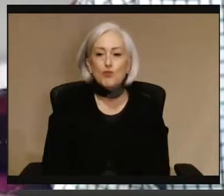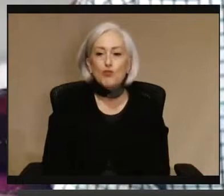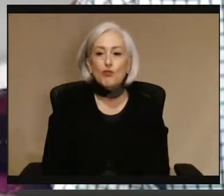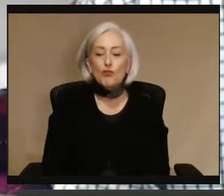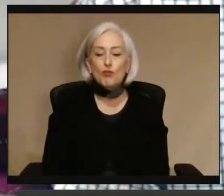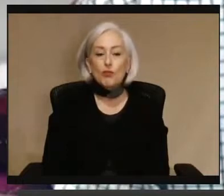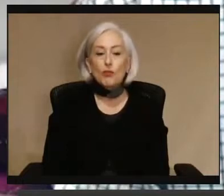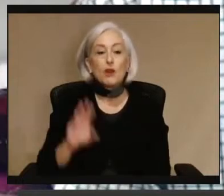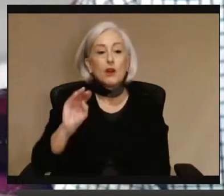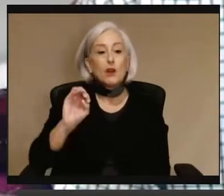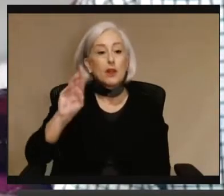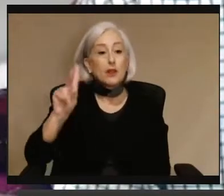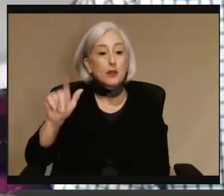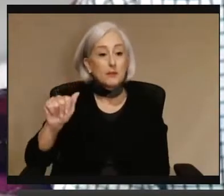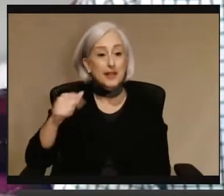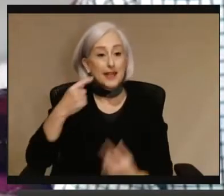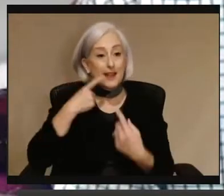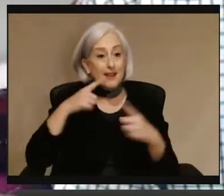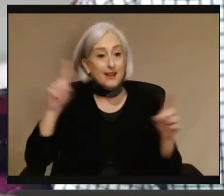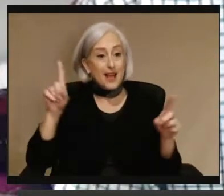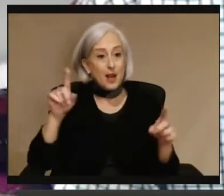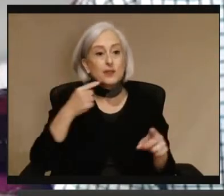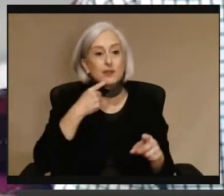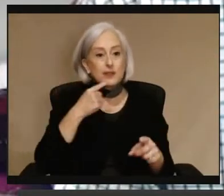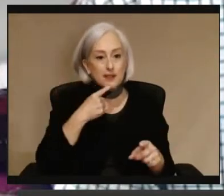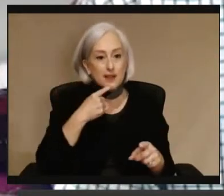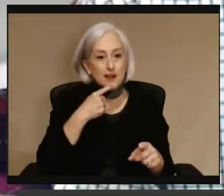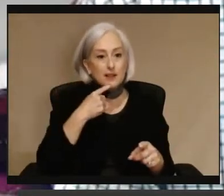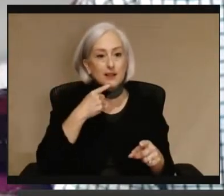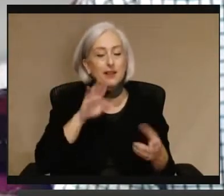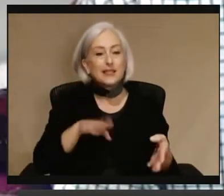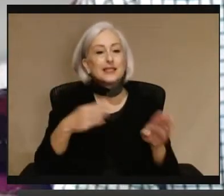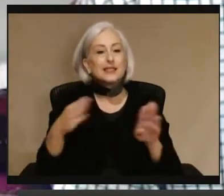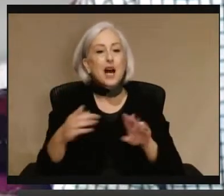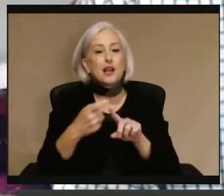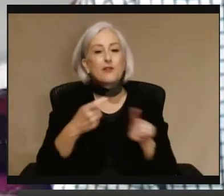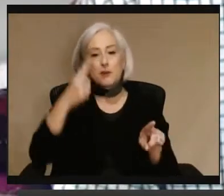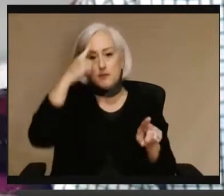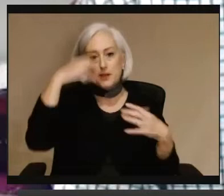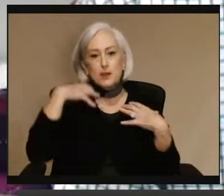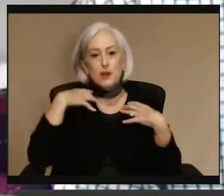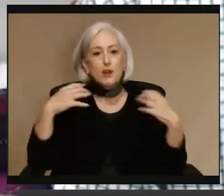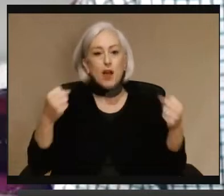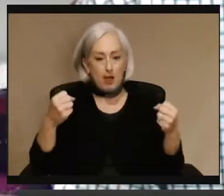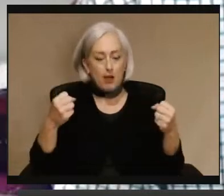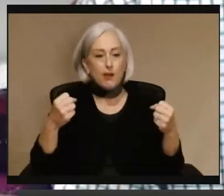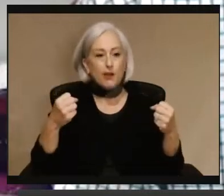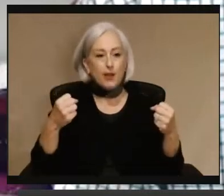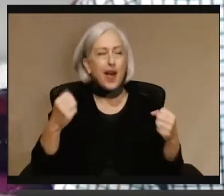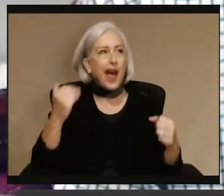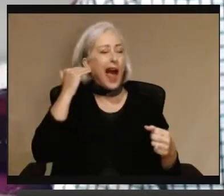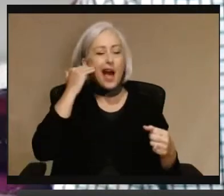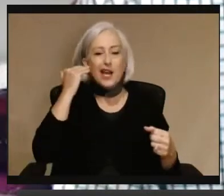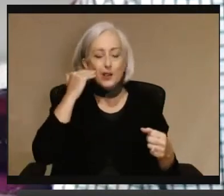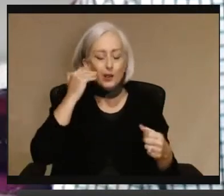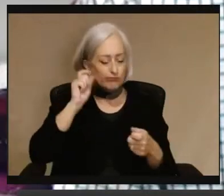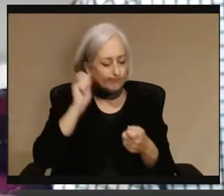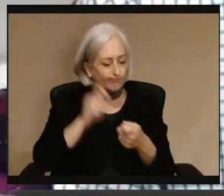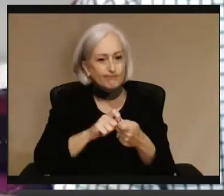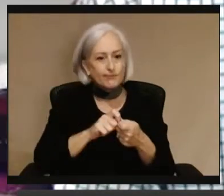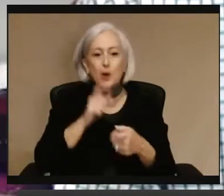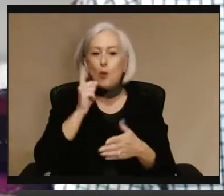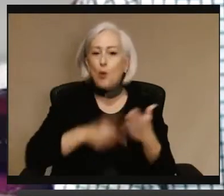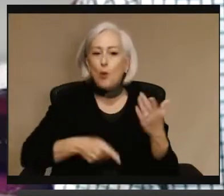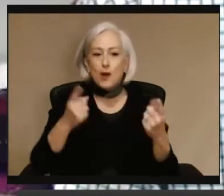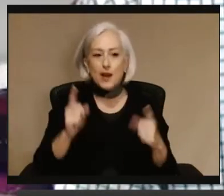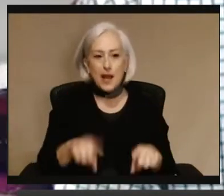the media announced it and they said that she died of a mental illness or mental health, I knew too what had happened, but I was so grateful the